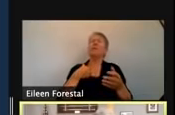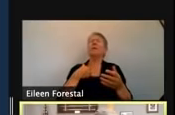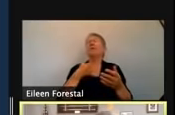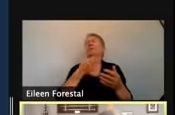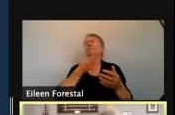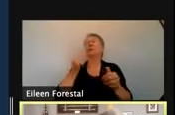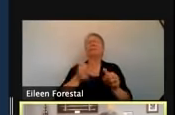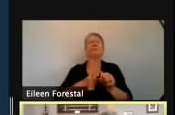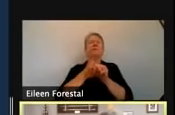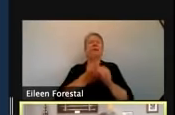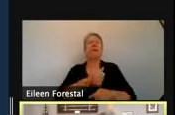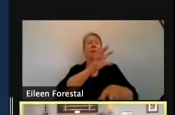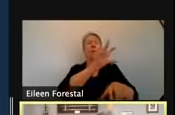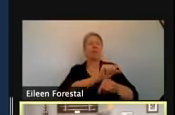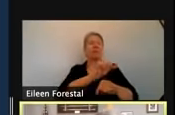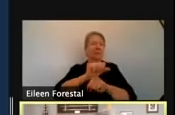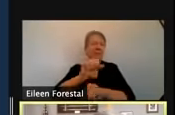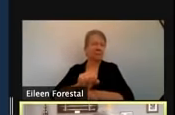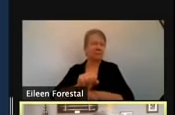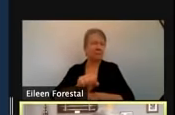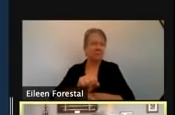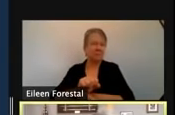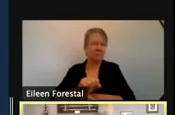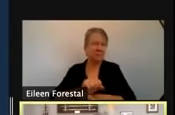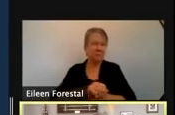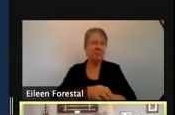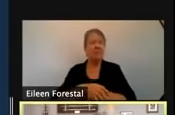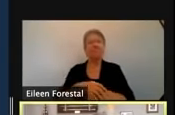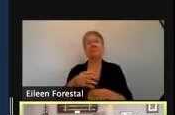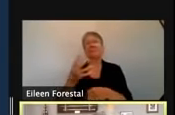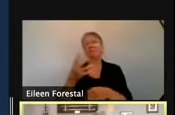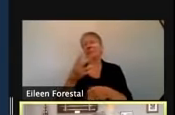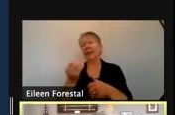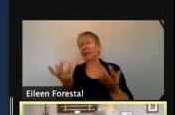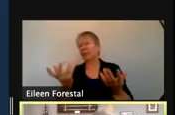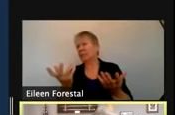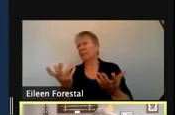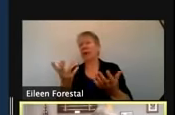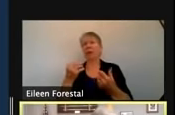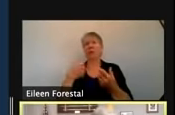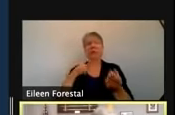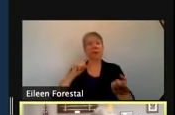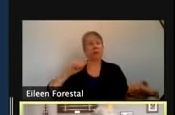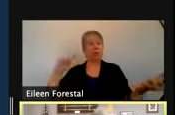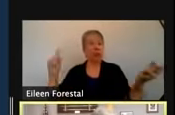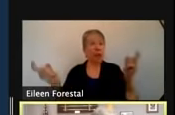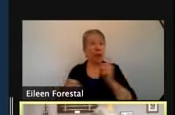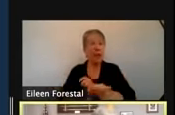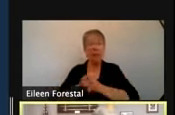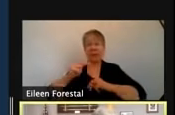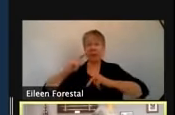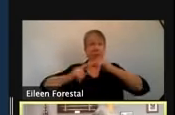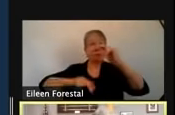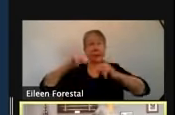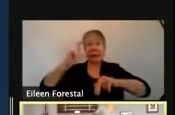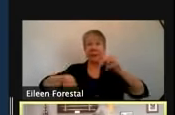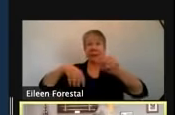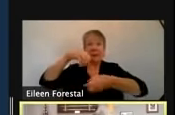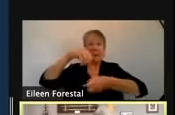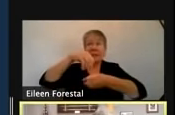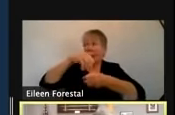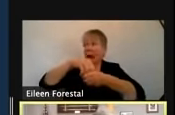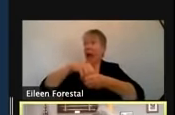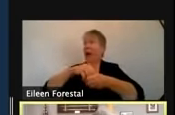complex than the massive facilities refit that was required to meet COVID guidelines, we dramatically expanded our online